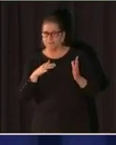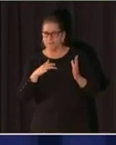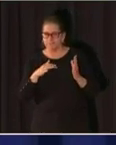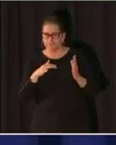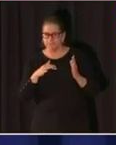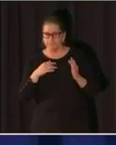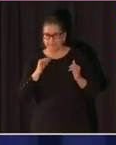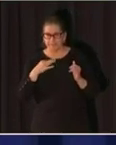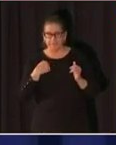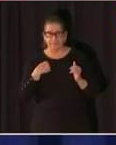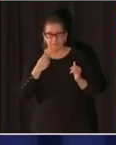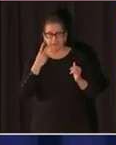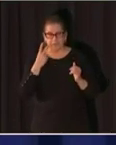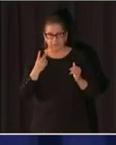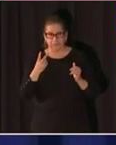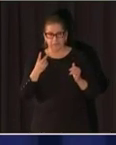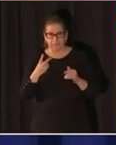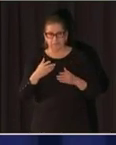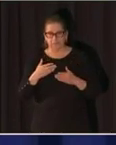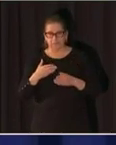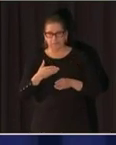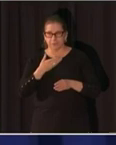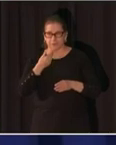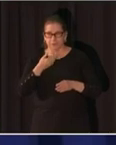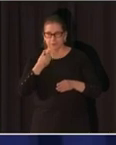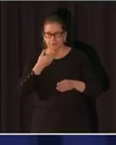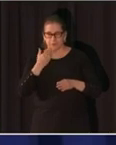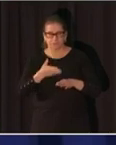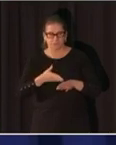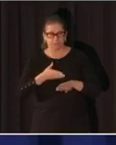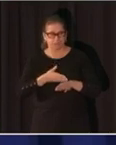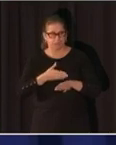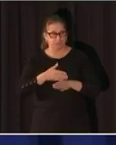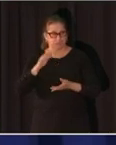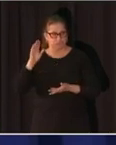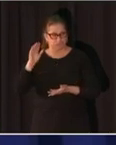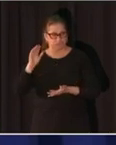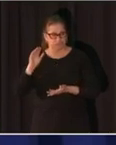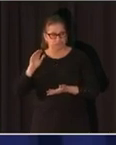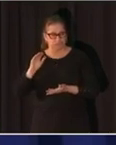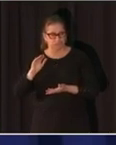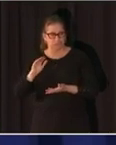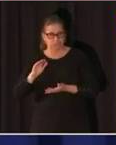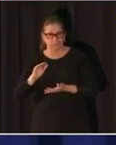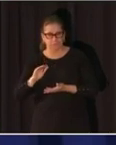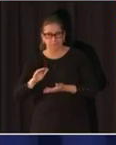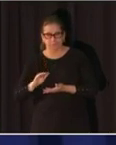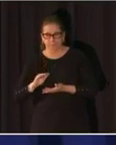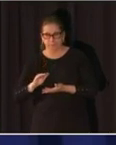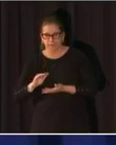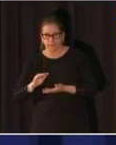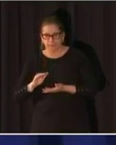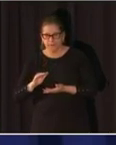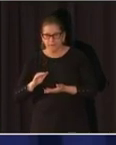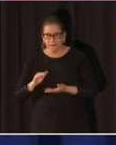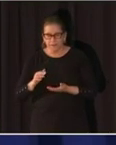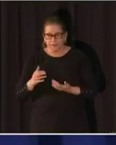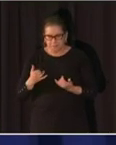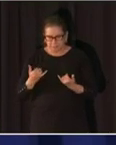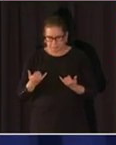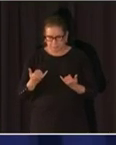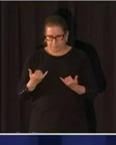progress that is indicative of us being able to make some more definitive decisions, which is what